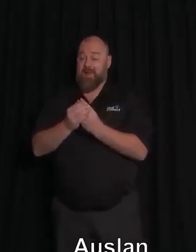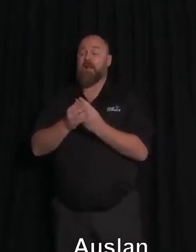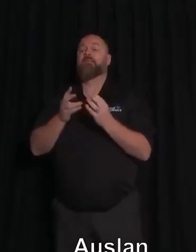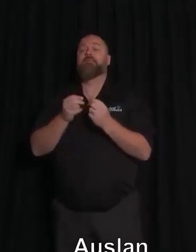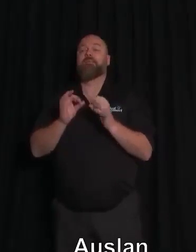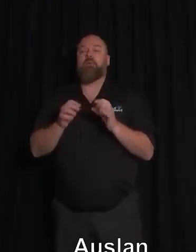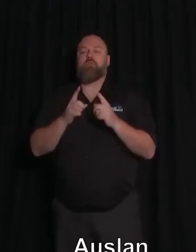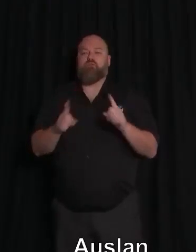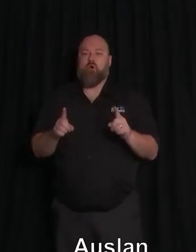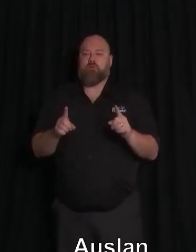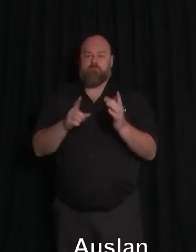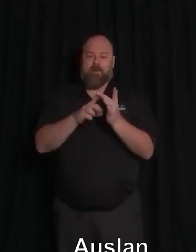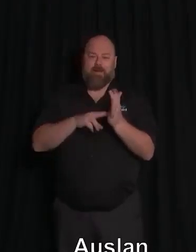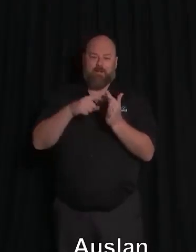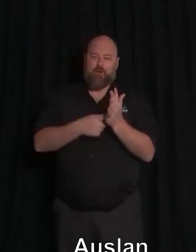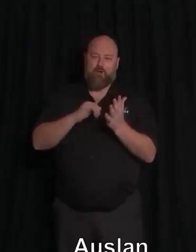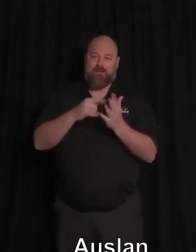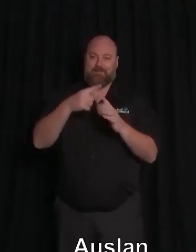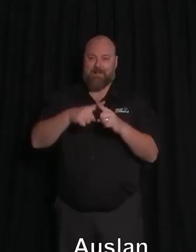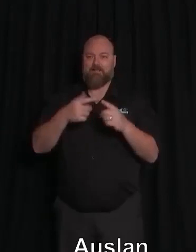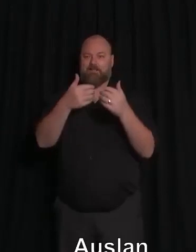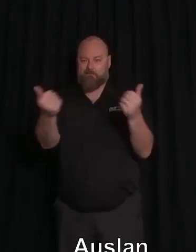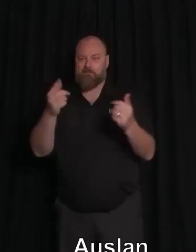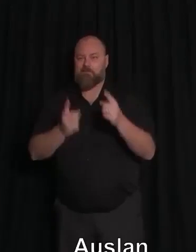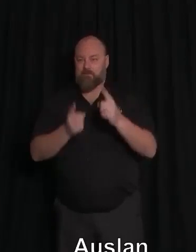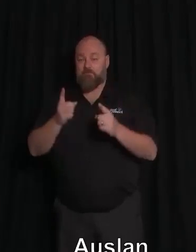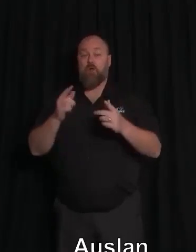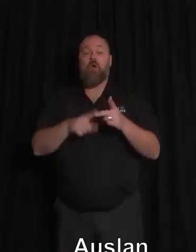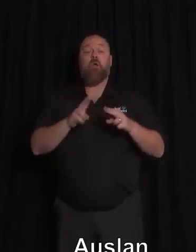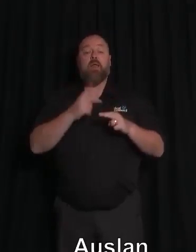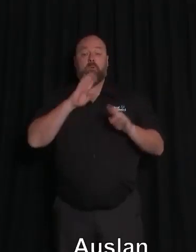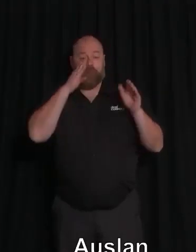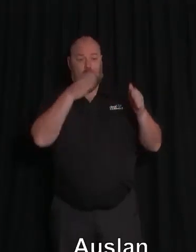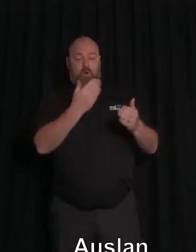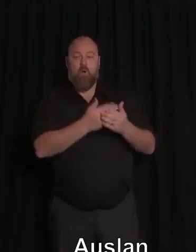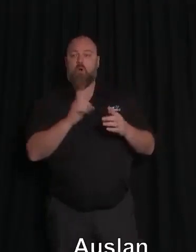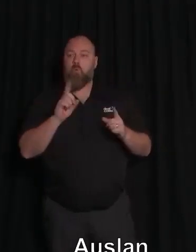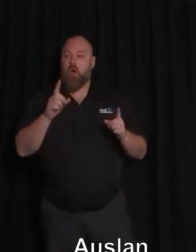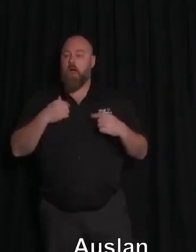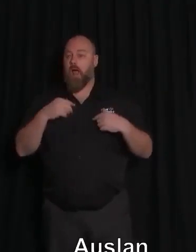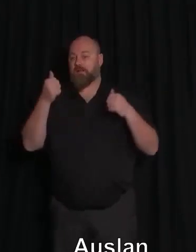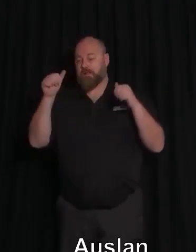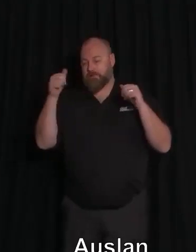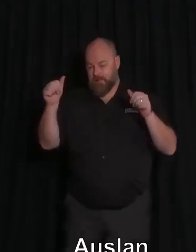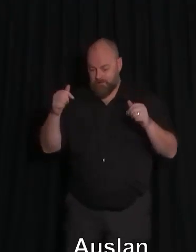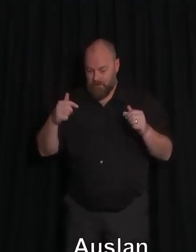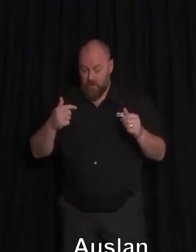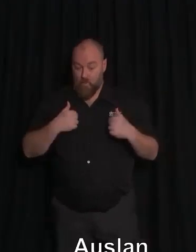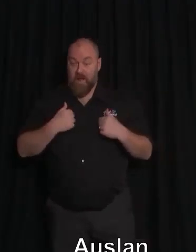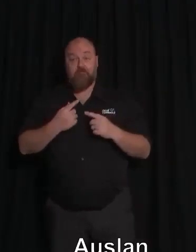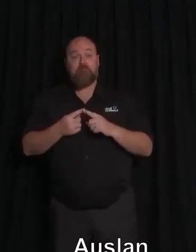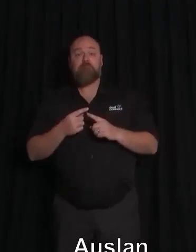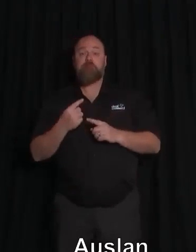think that's an important thing. So when it comes to successes, I think what we have been able to build over the